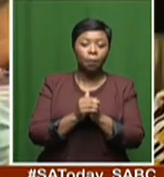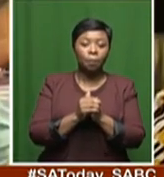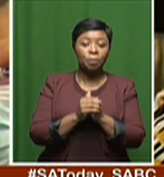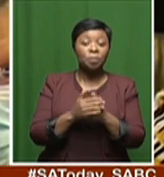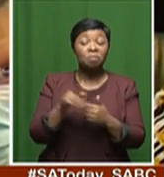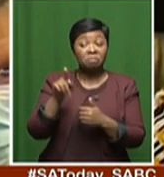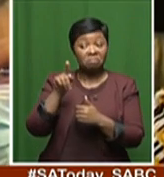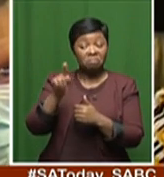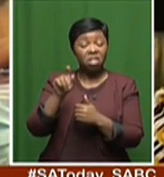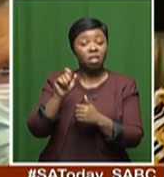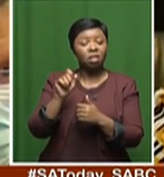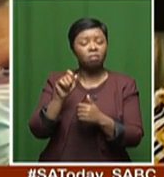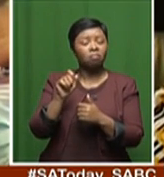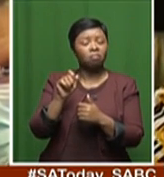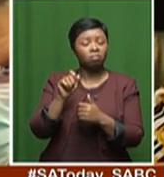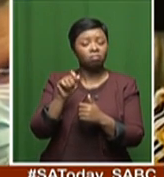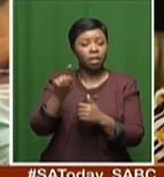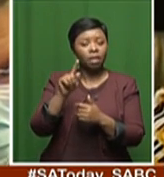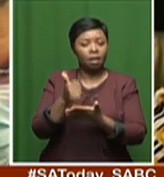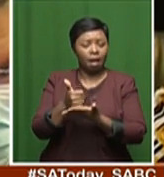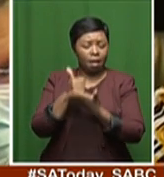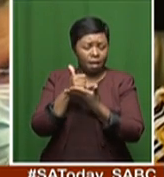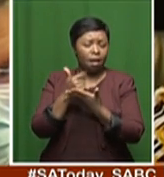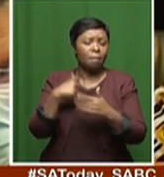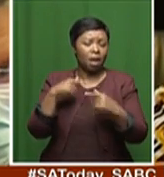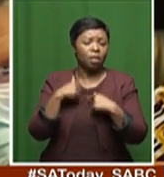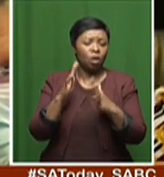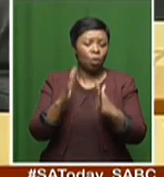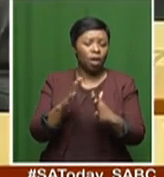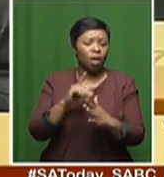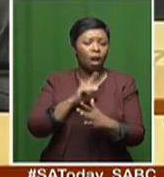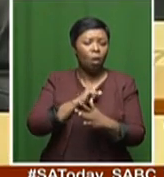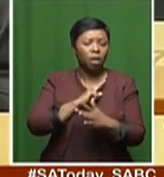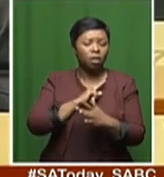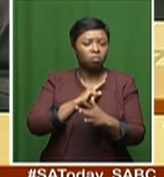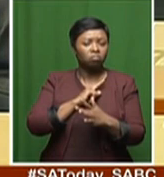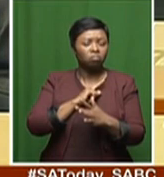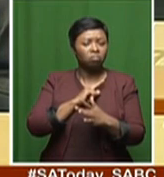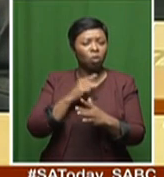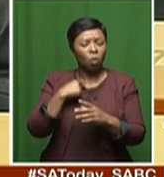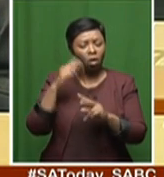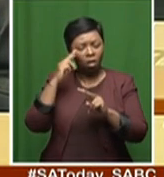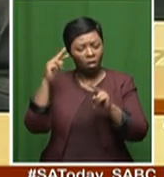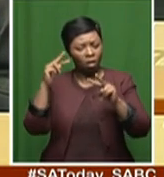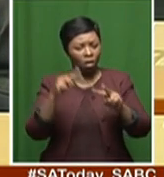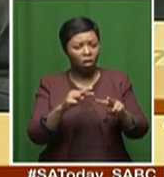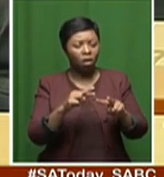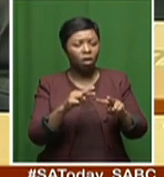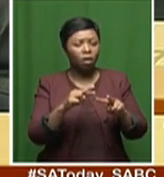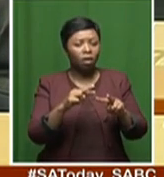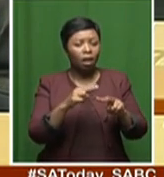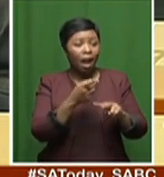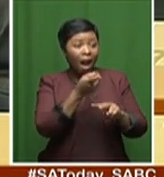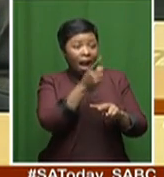reflected on greater scrutiny on other entities other than